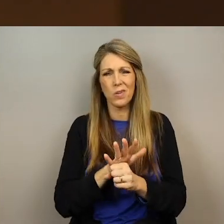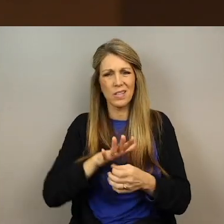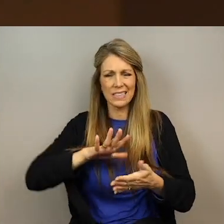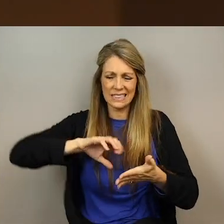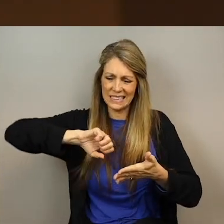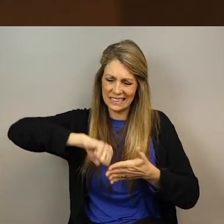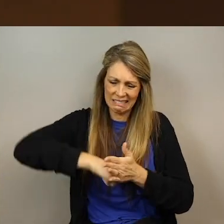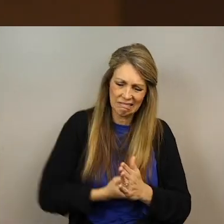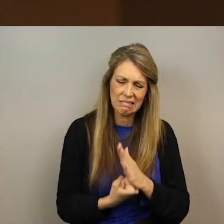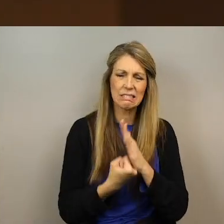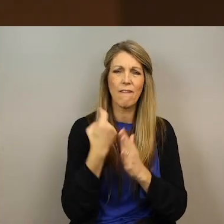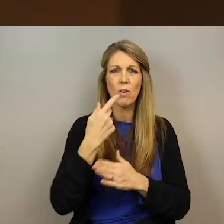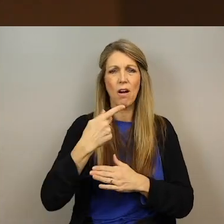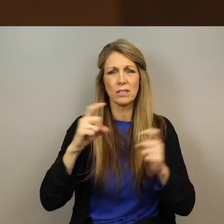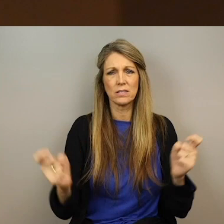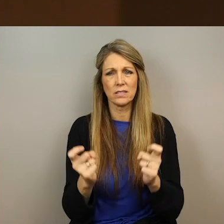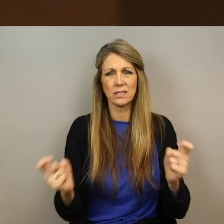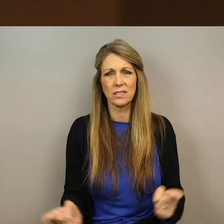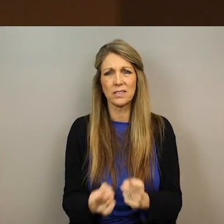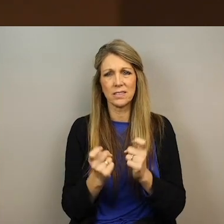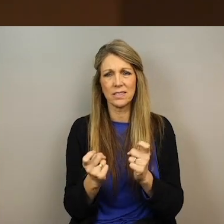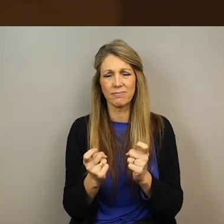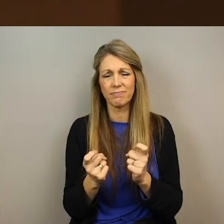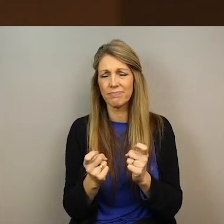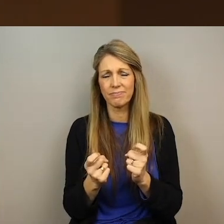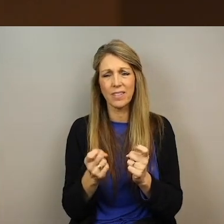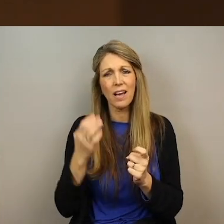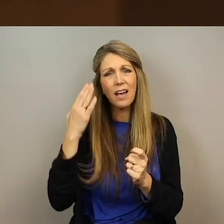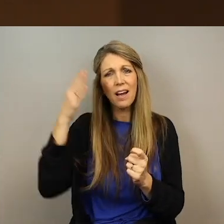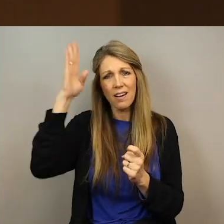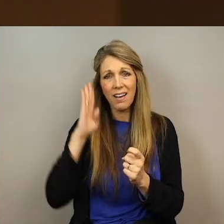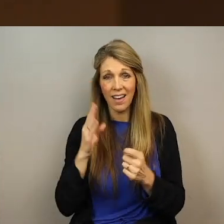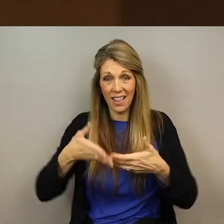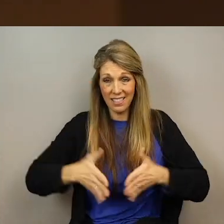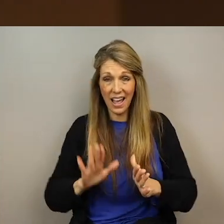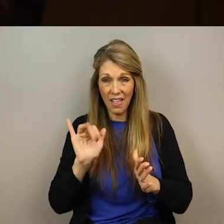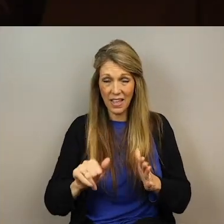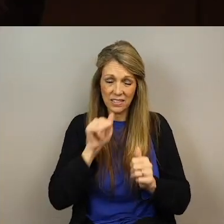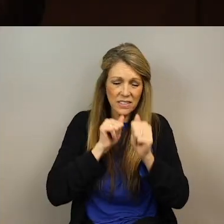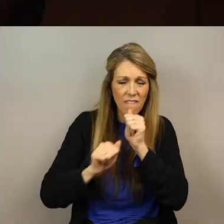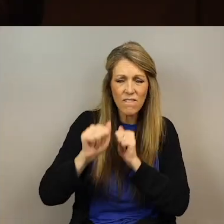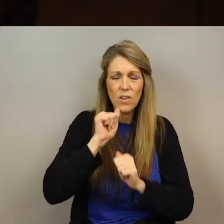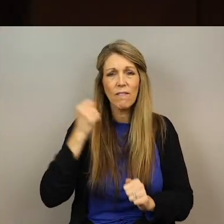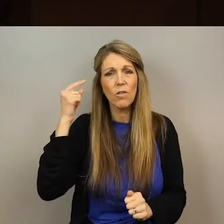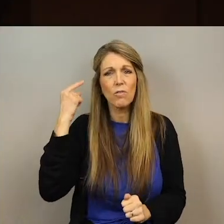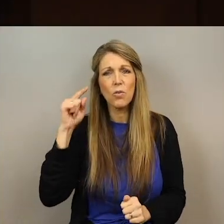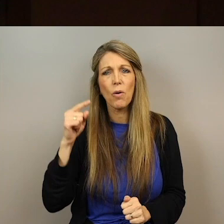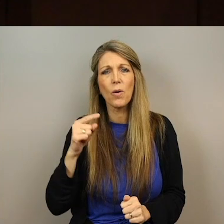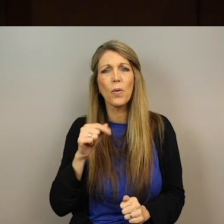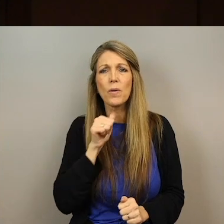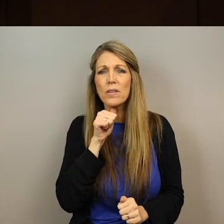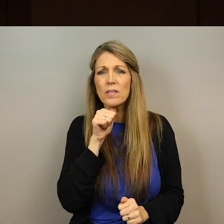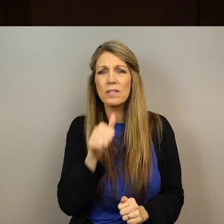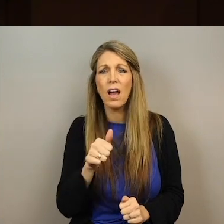iniquities. He was crushed. You know why God allowed his son to be crushed? He allowed his son to be crushed so he wouldn't